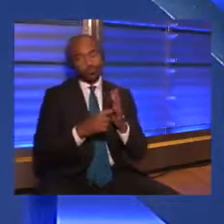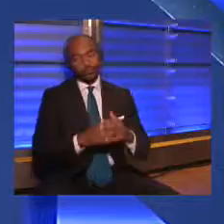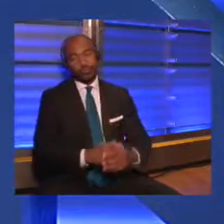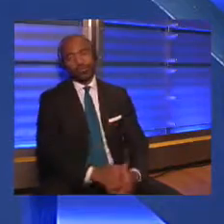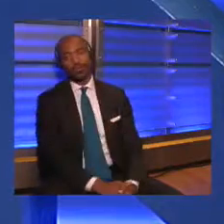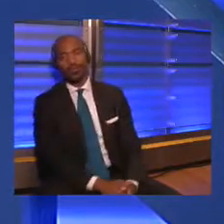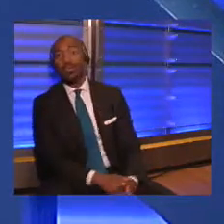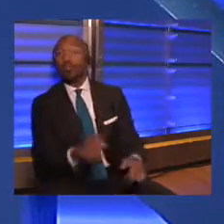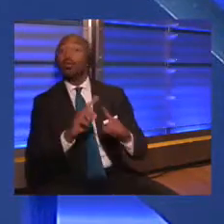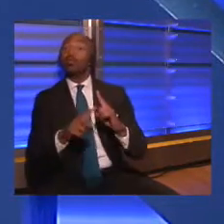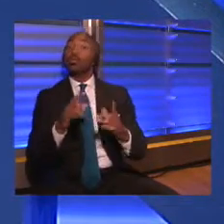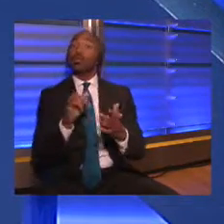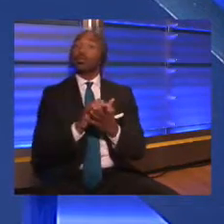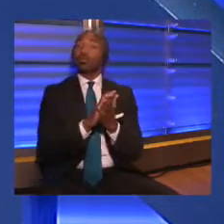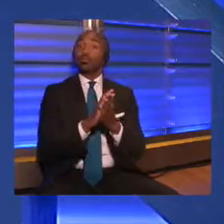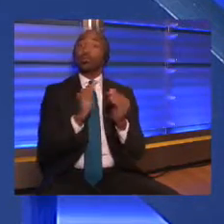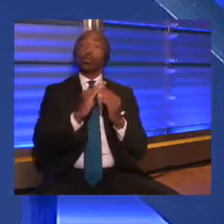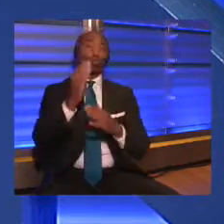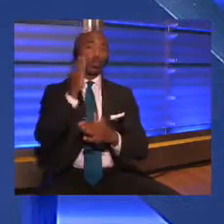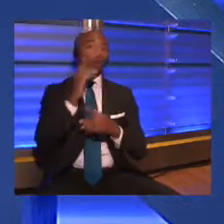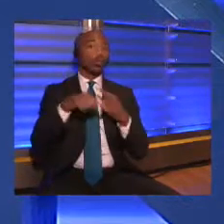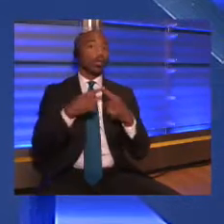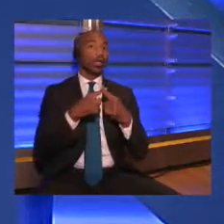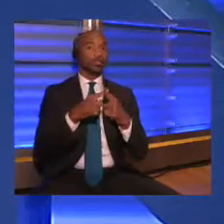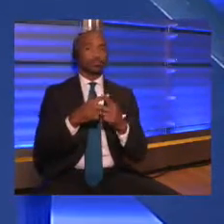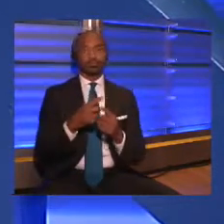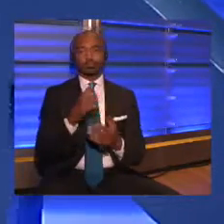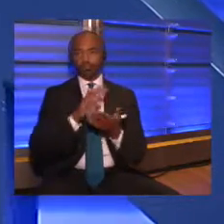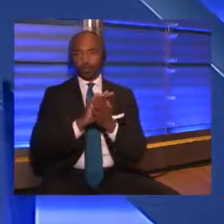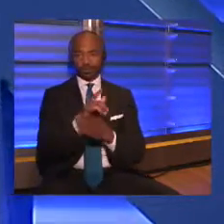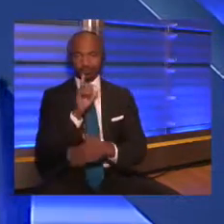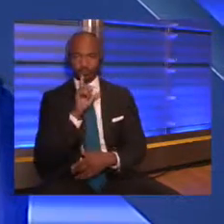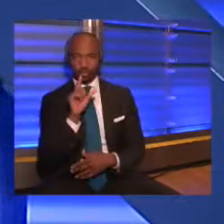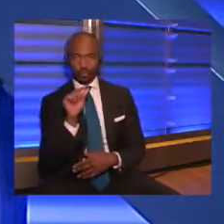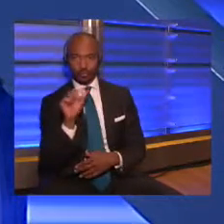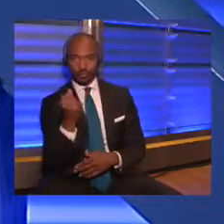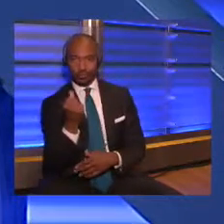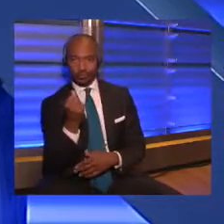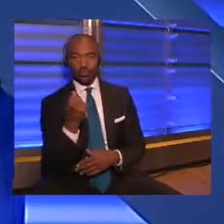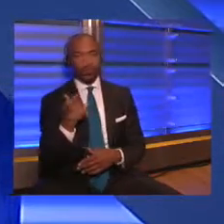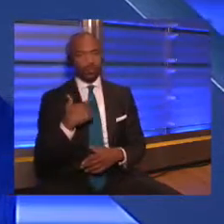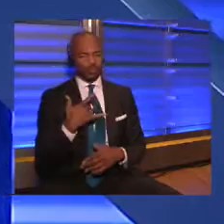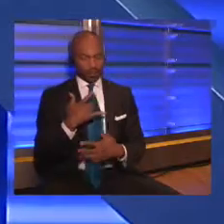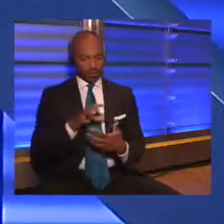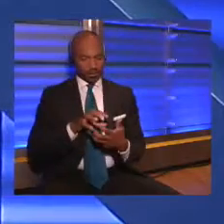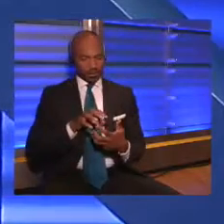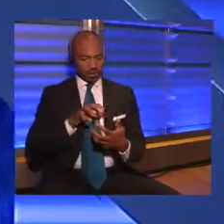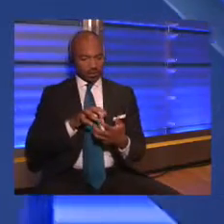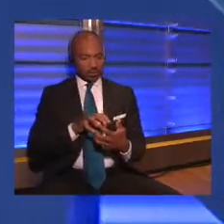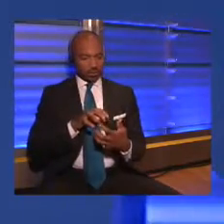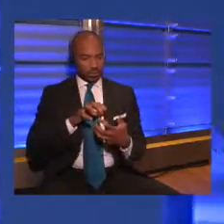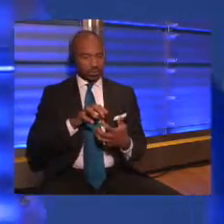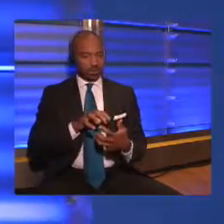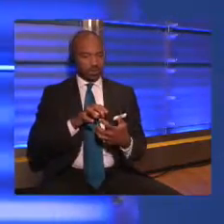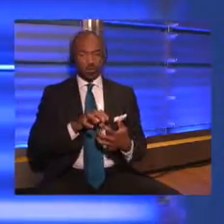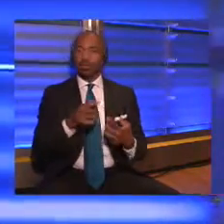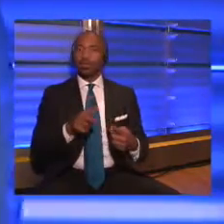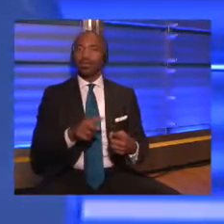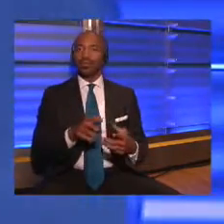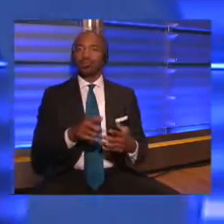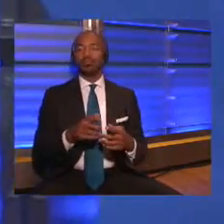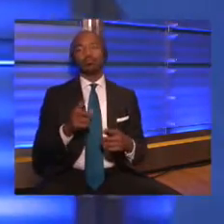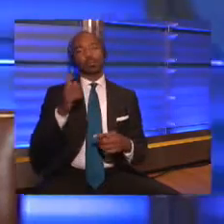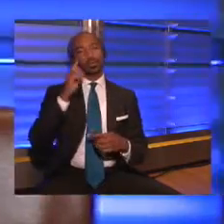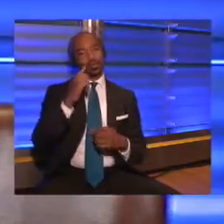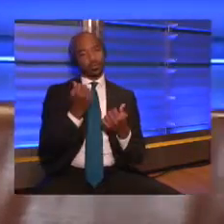becomes really acute in our 20s, right? Where we also start to really feel that tension. And I think it's pretty safe to say